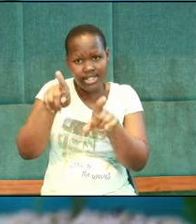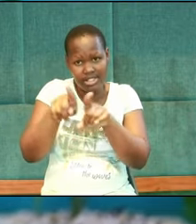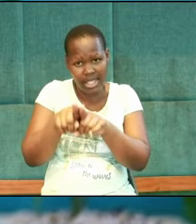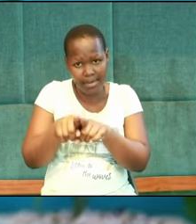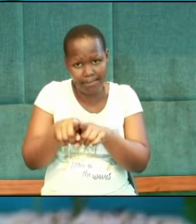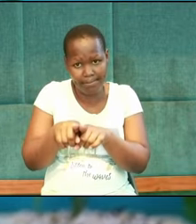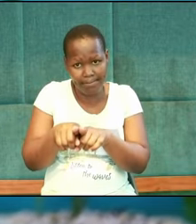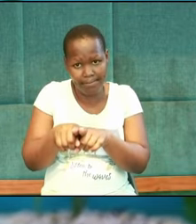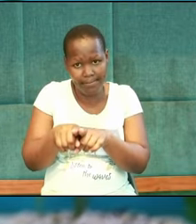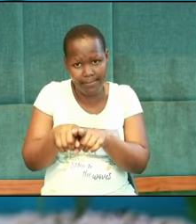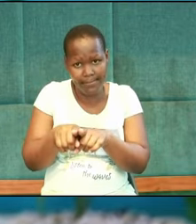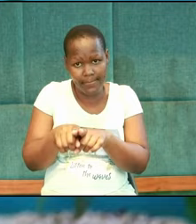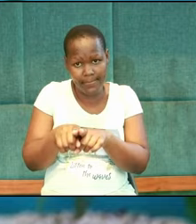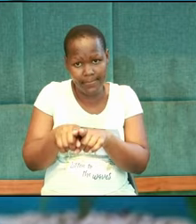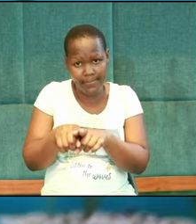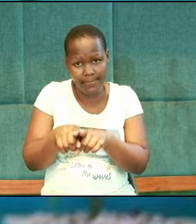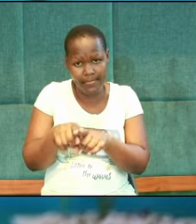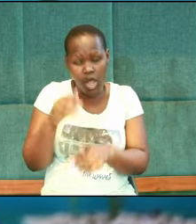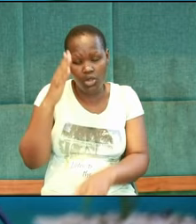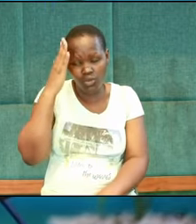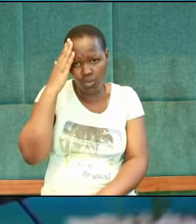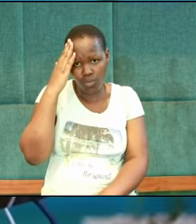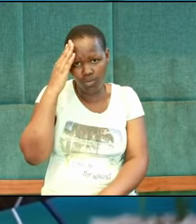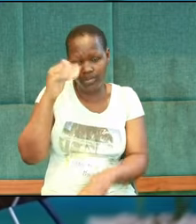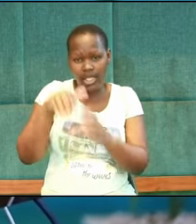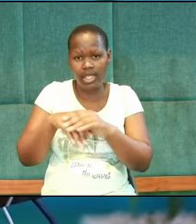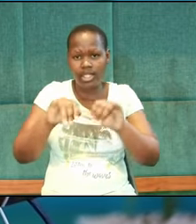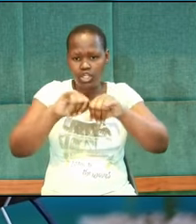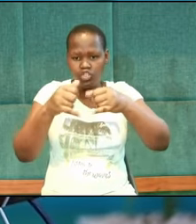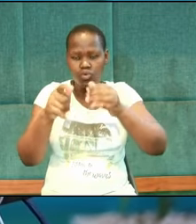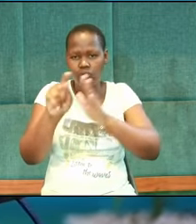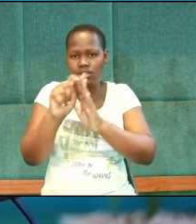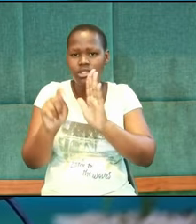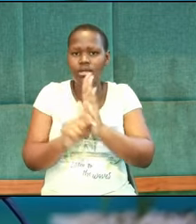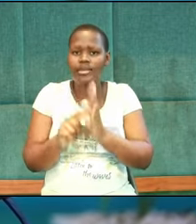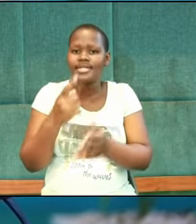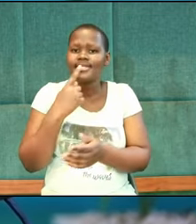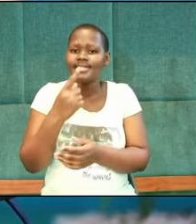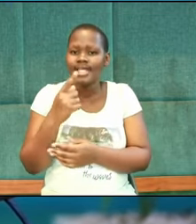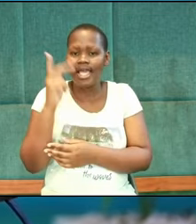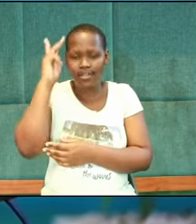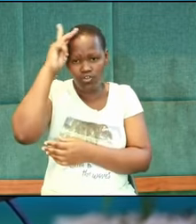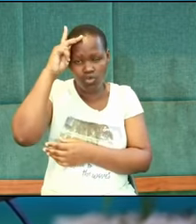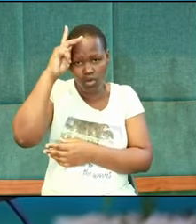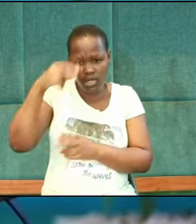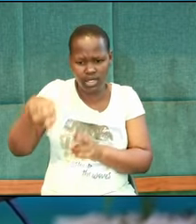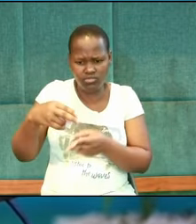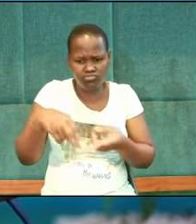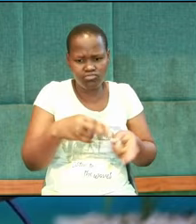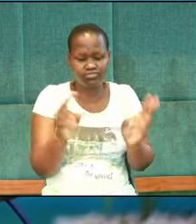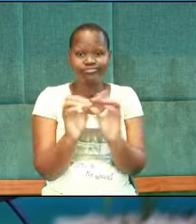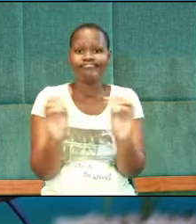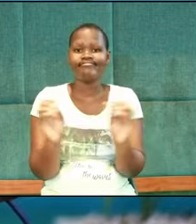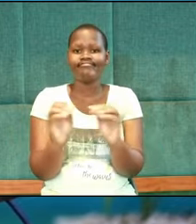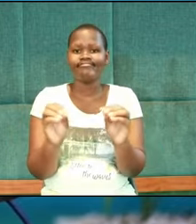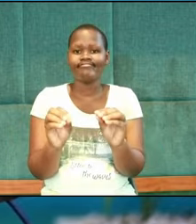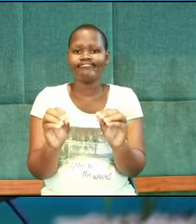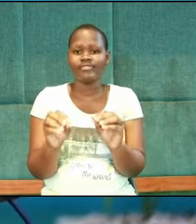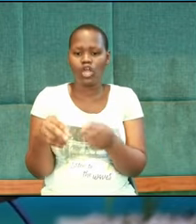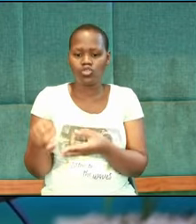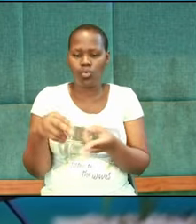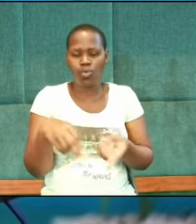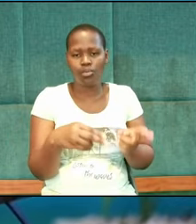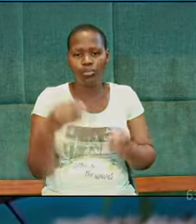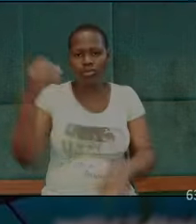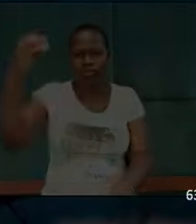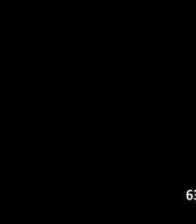What am I saying? In the New Testament, when we say knowledge, it's uncommon revelation. Number two, when